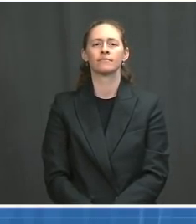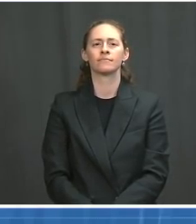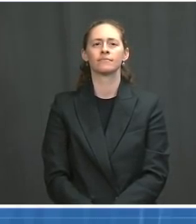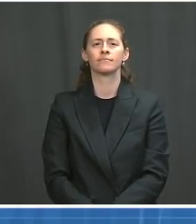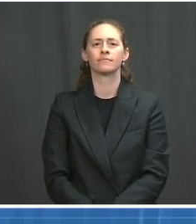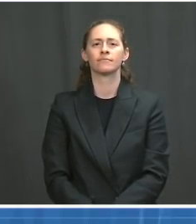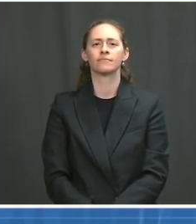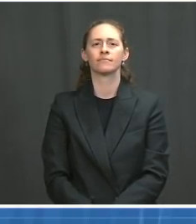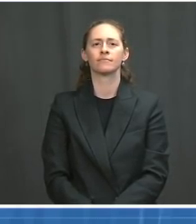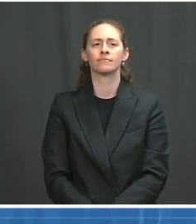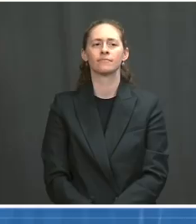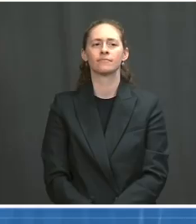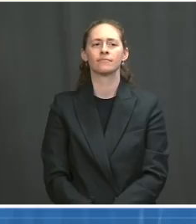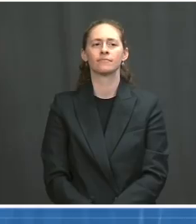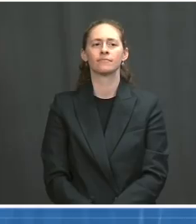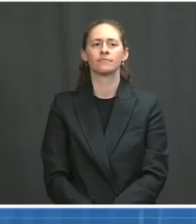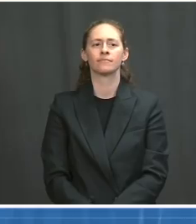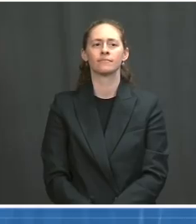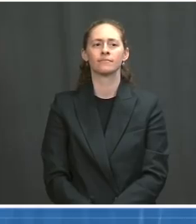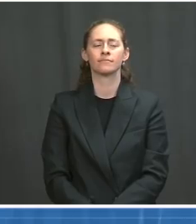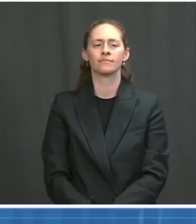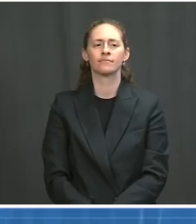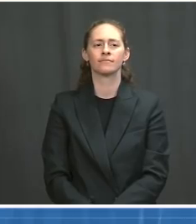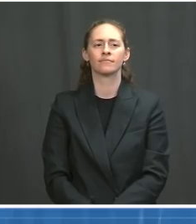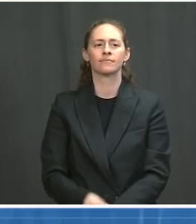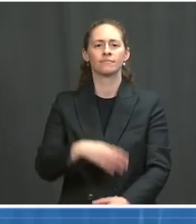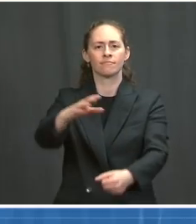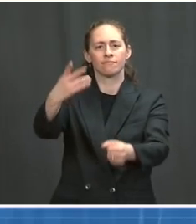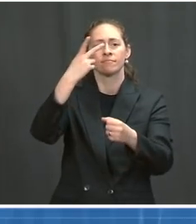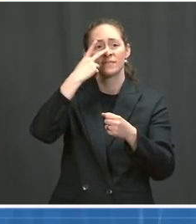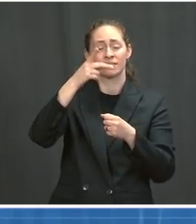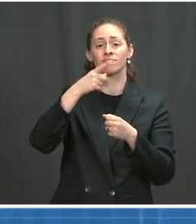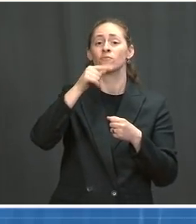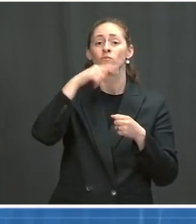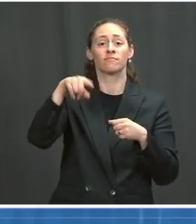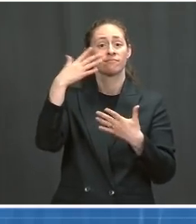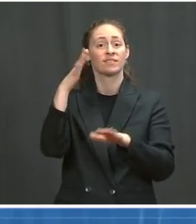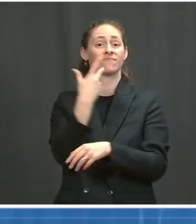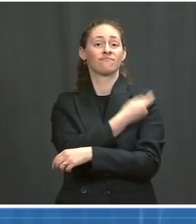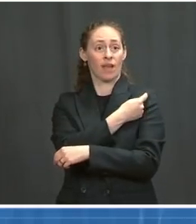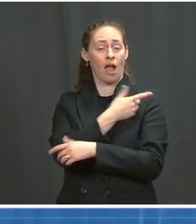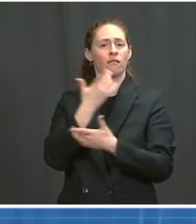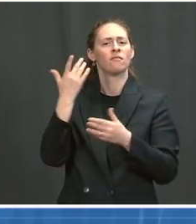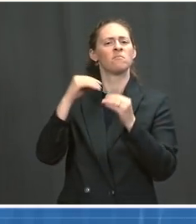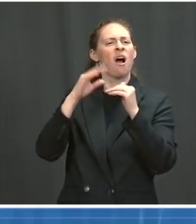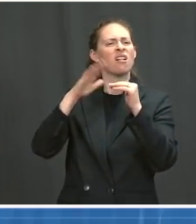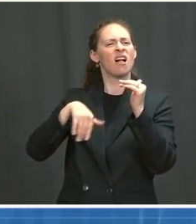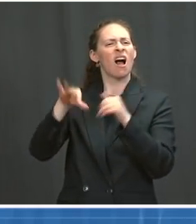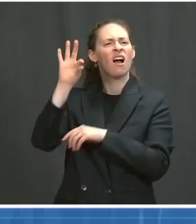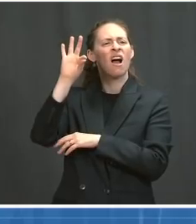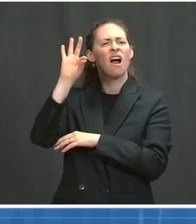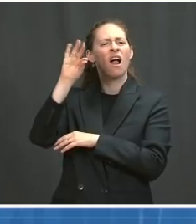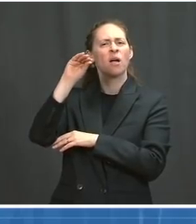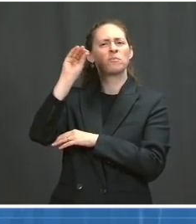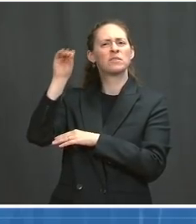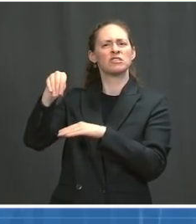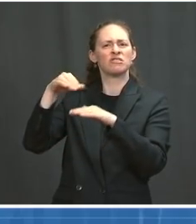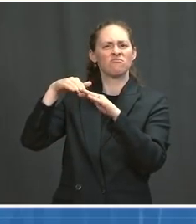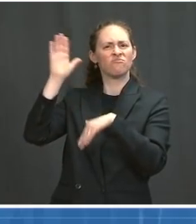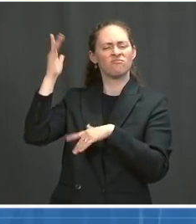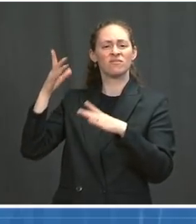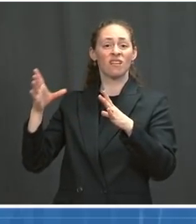90%. Asymptomatic, symptomatic, hospitalization, severe hospitalization, and